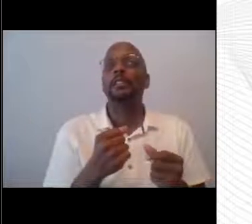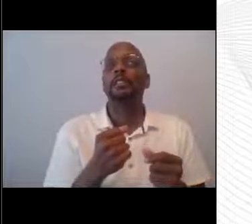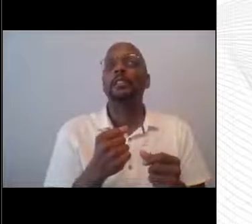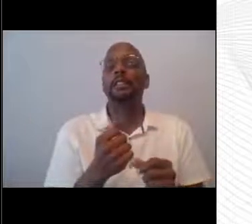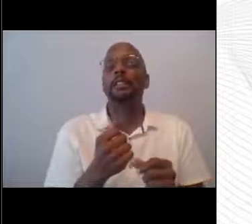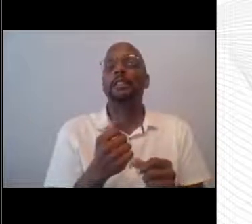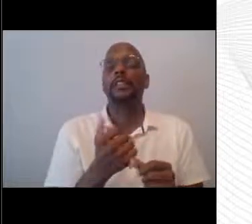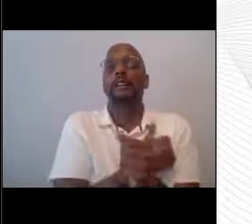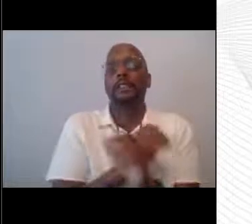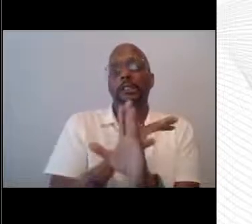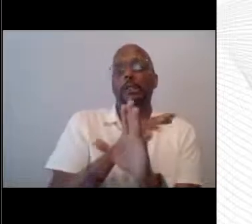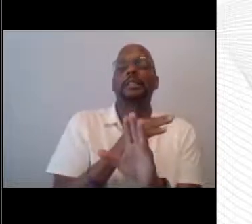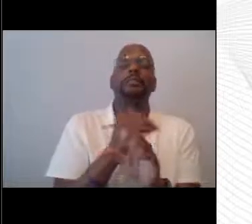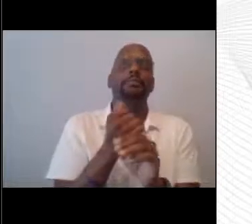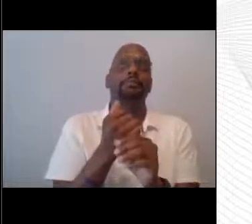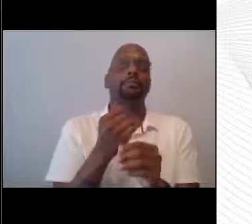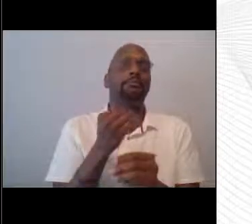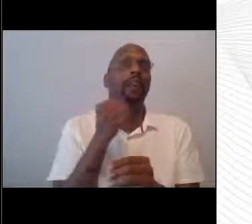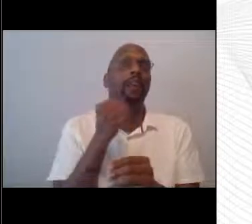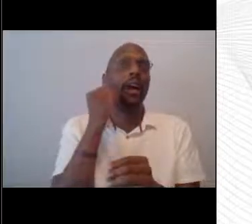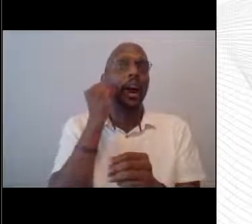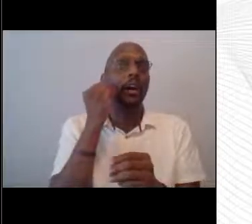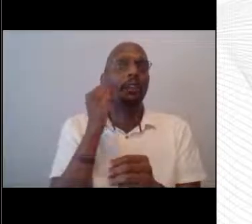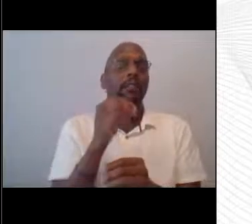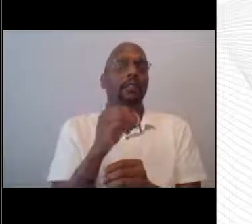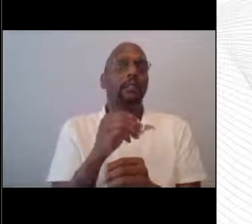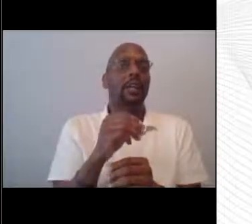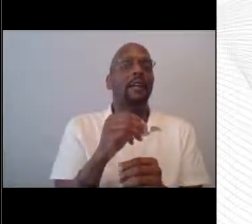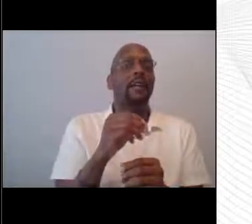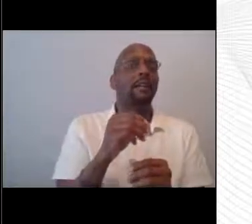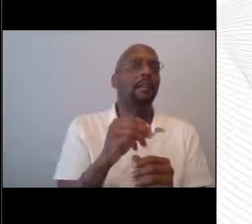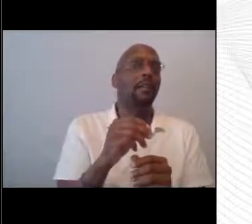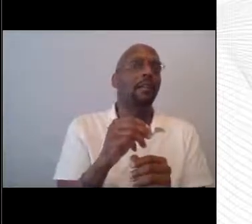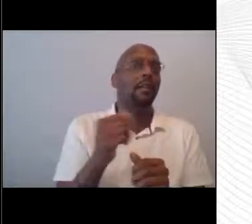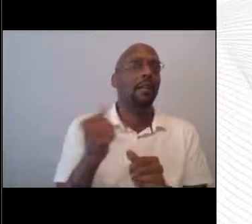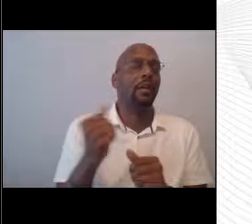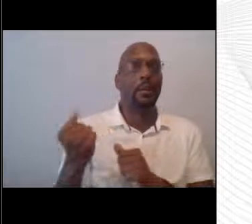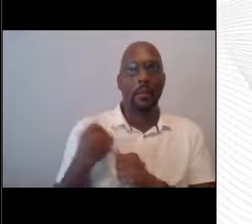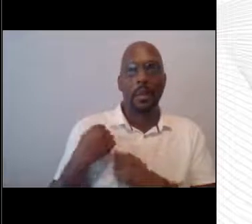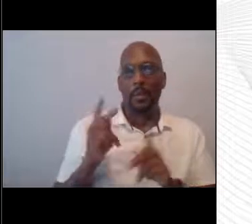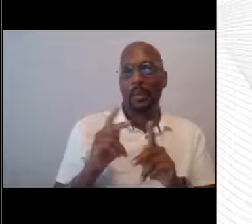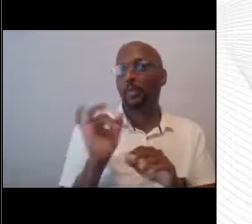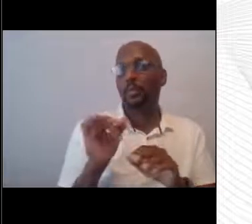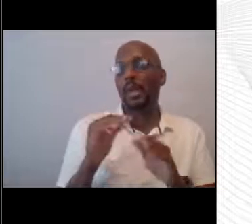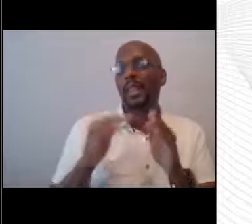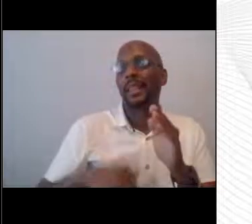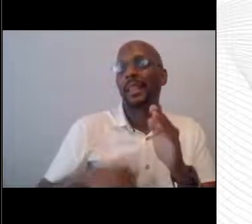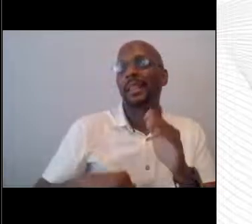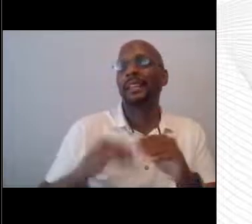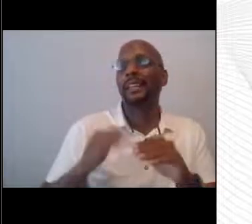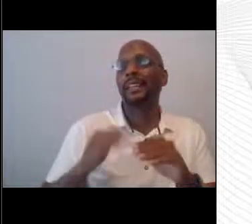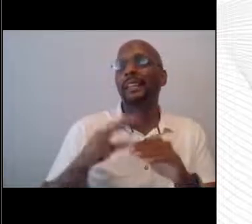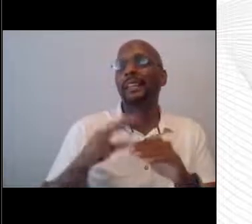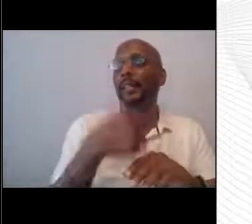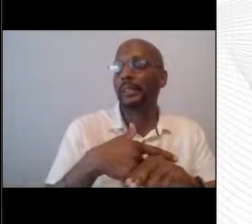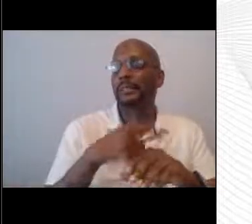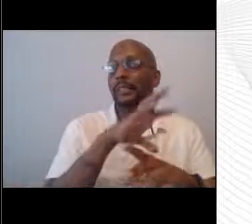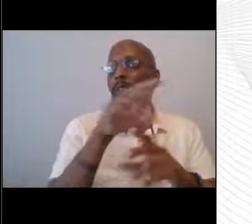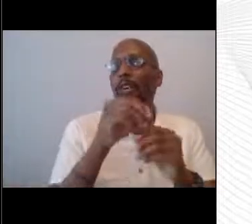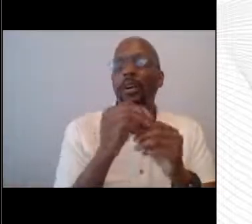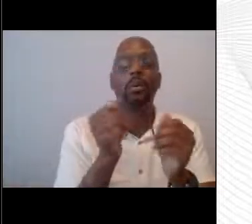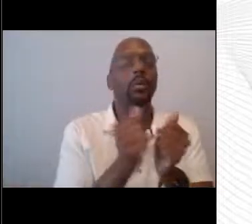vouchers, food, and veterans and unemployment benefits in less than 3 days. It involved multiple